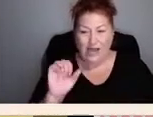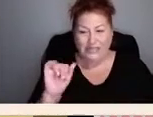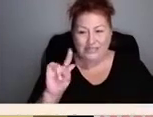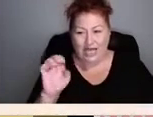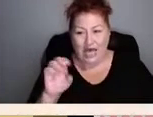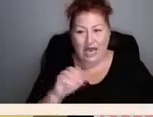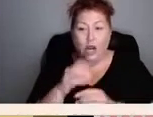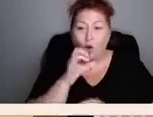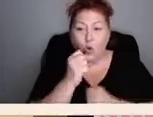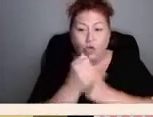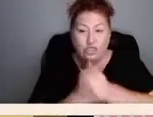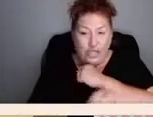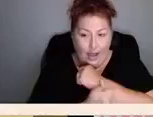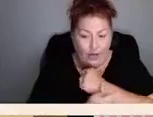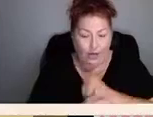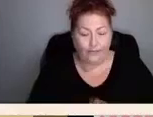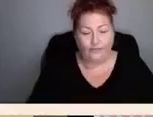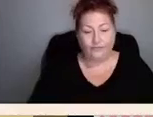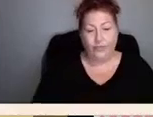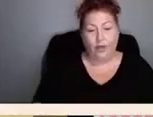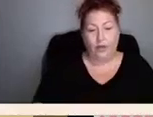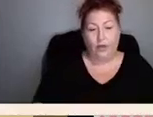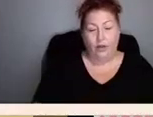Orange County.